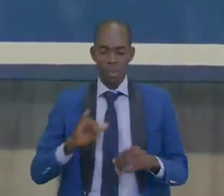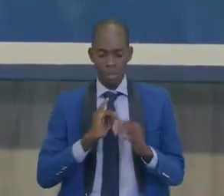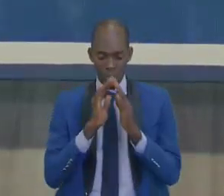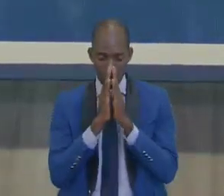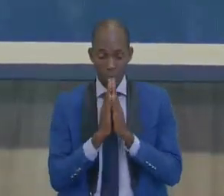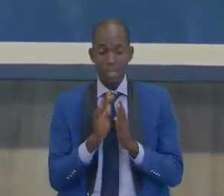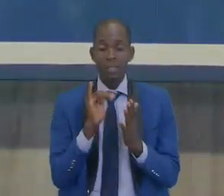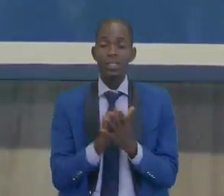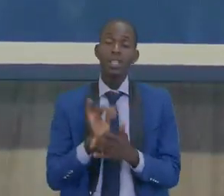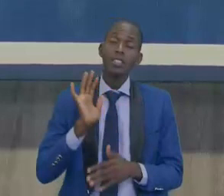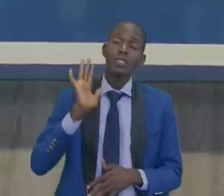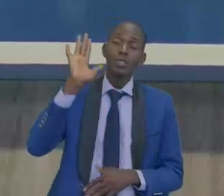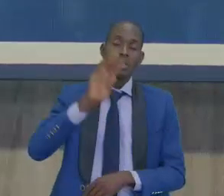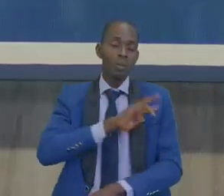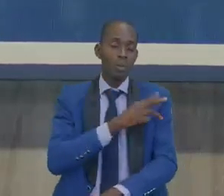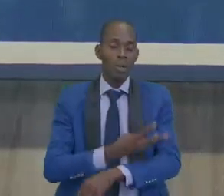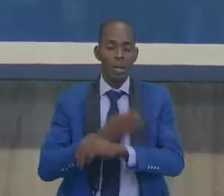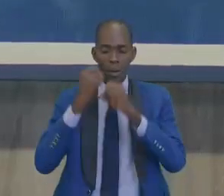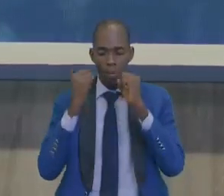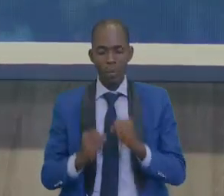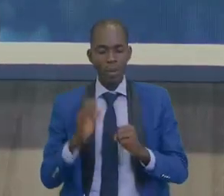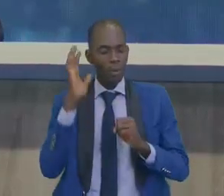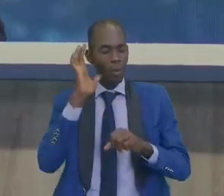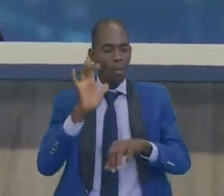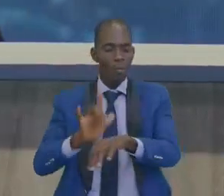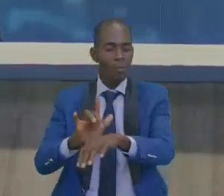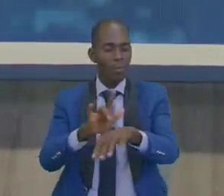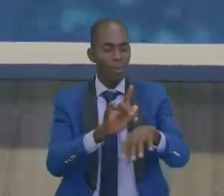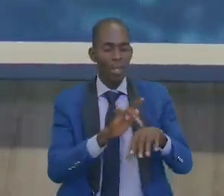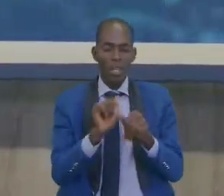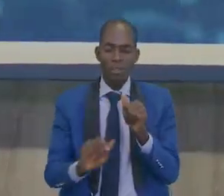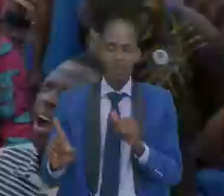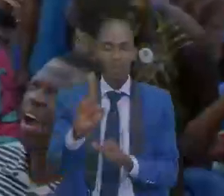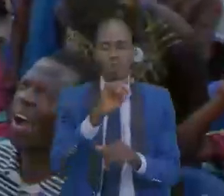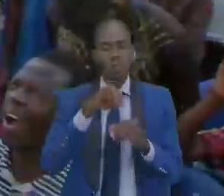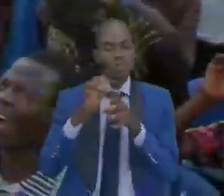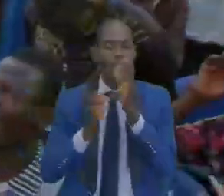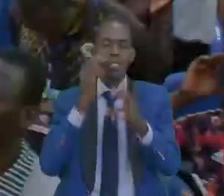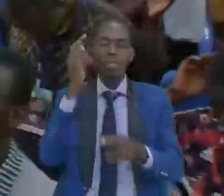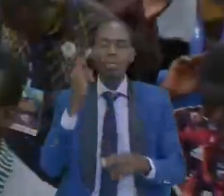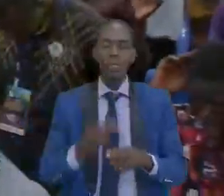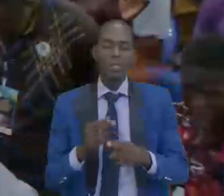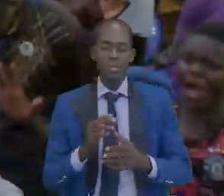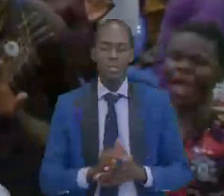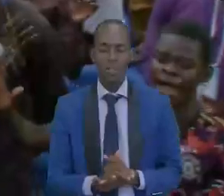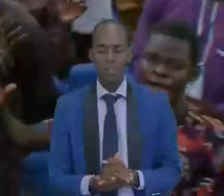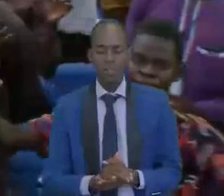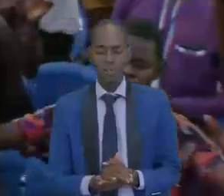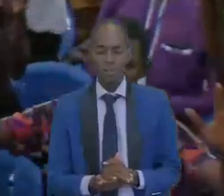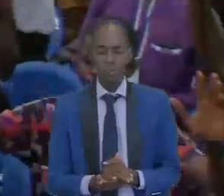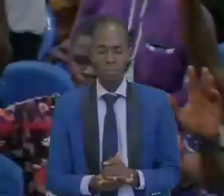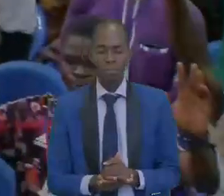your mighty power will get to everyone in Jesus' name.